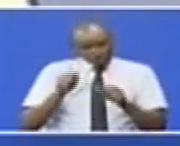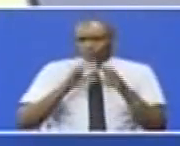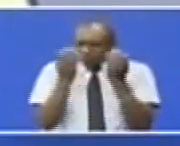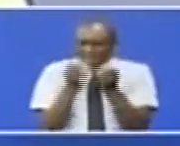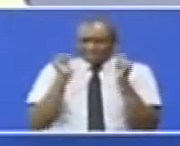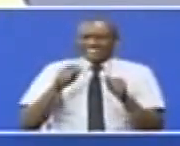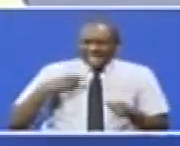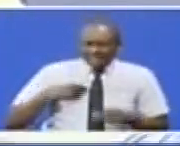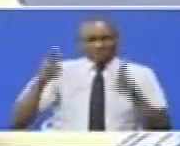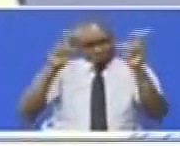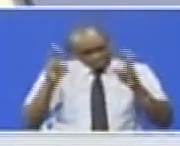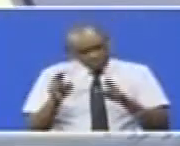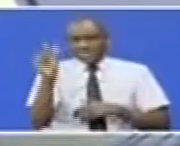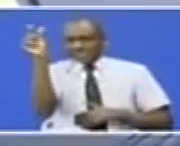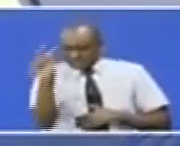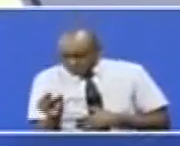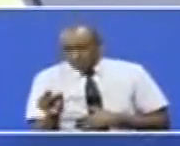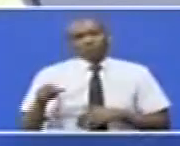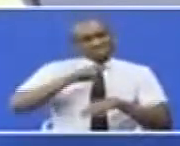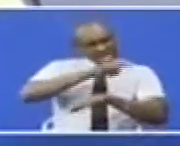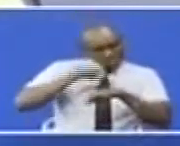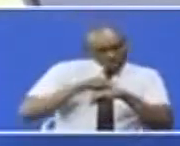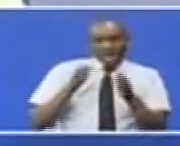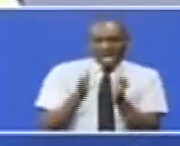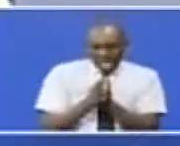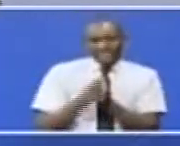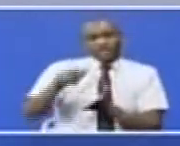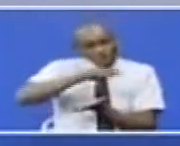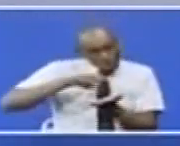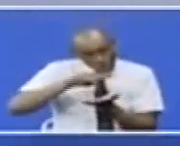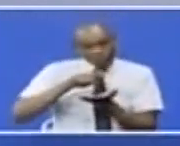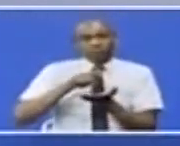international, regional, national, and especially local priority.